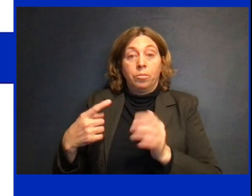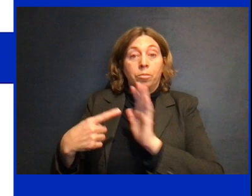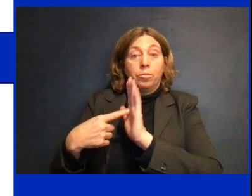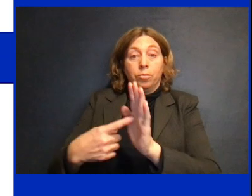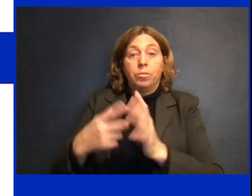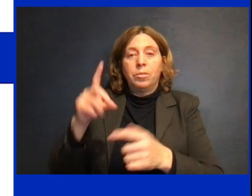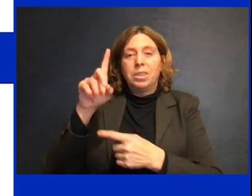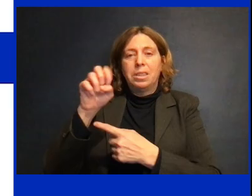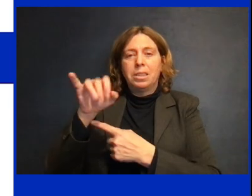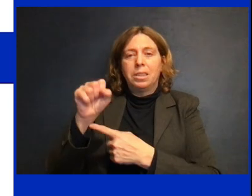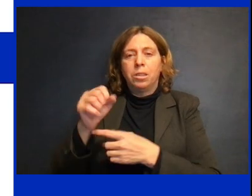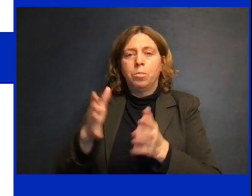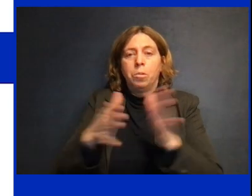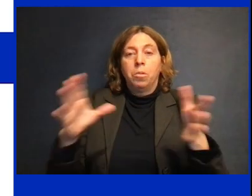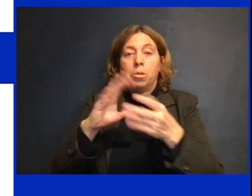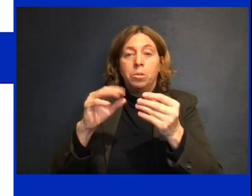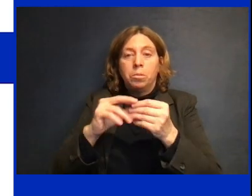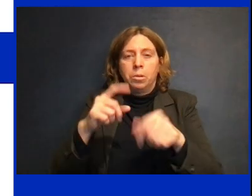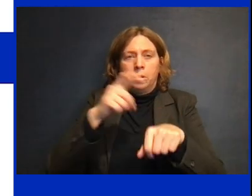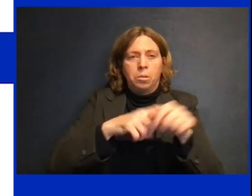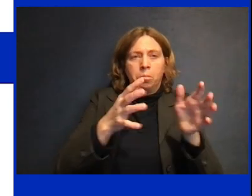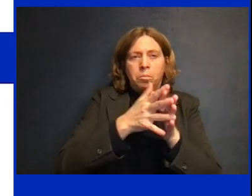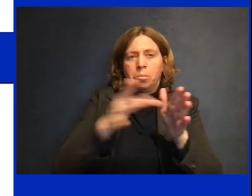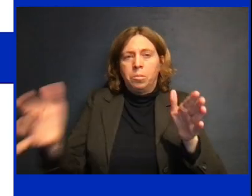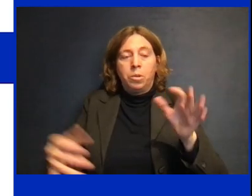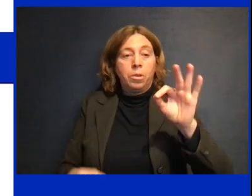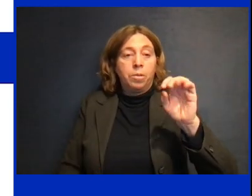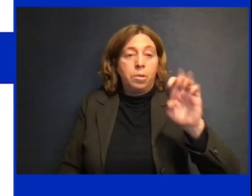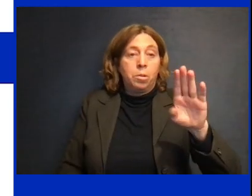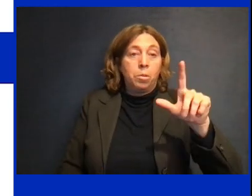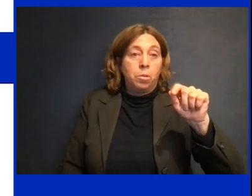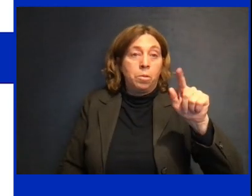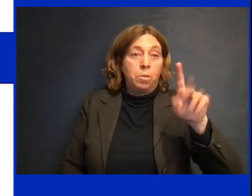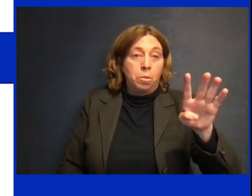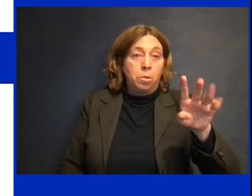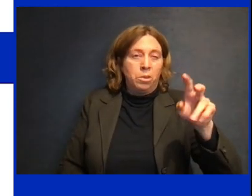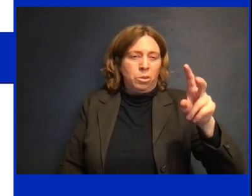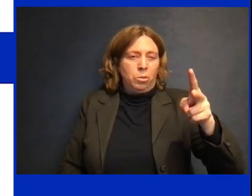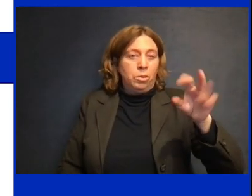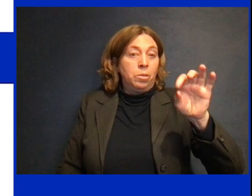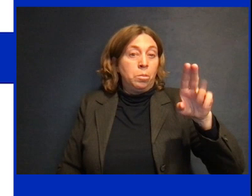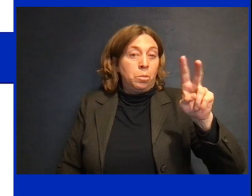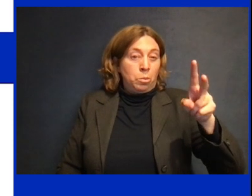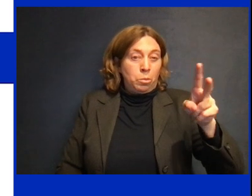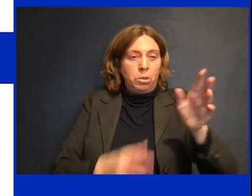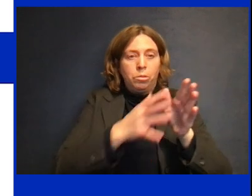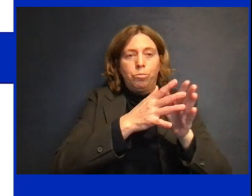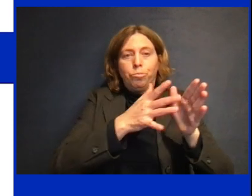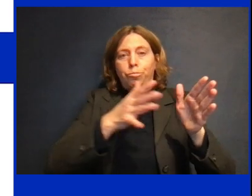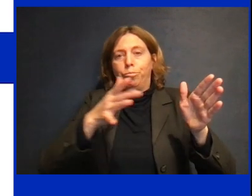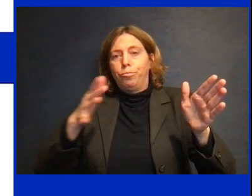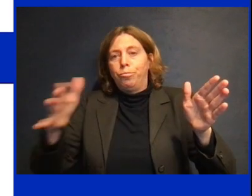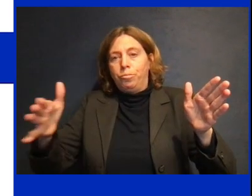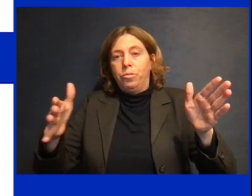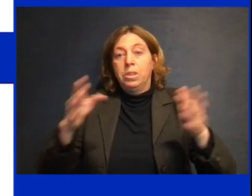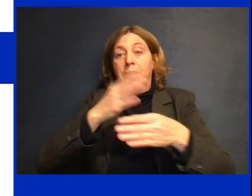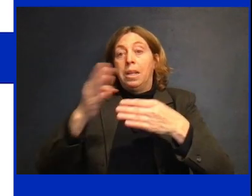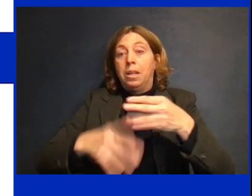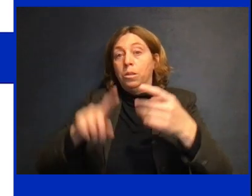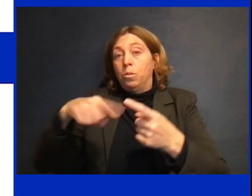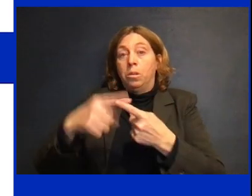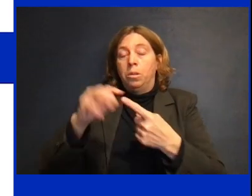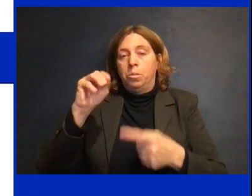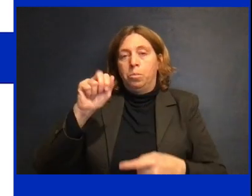is a summary of the DEIS public comment period schedule. The 45-day public